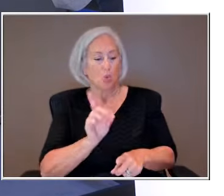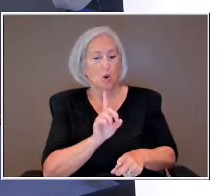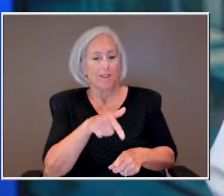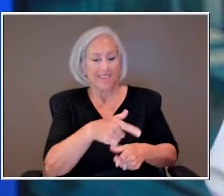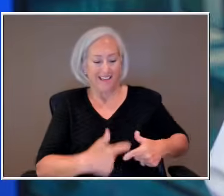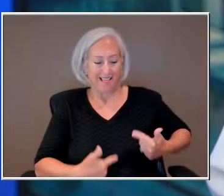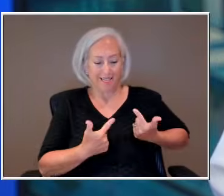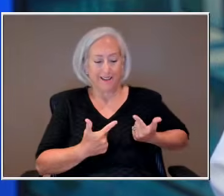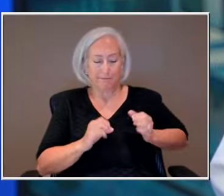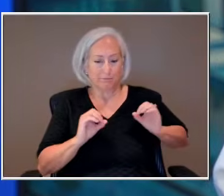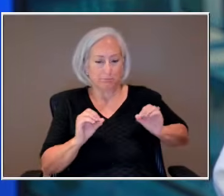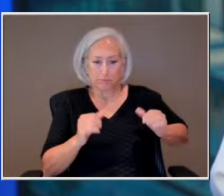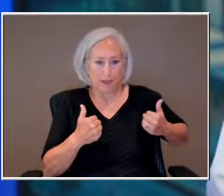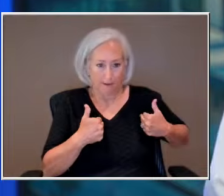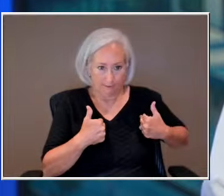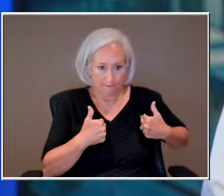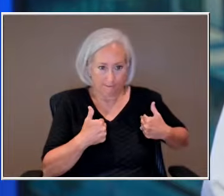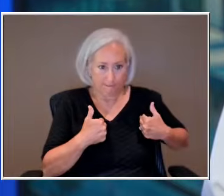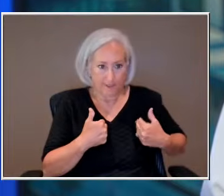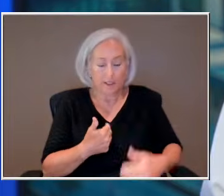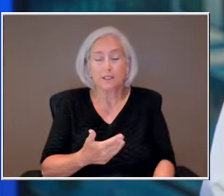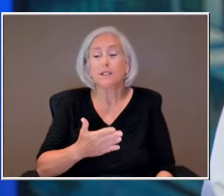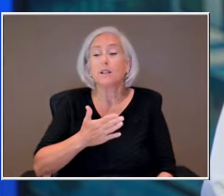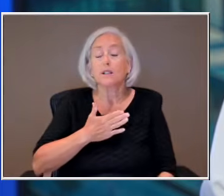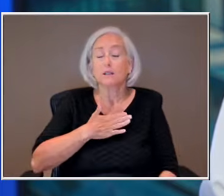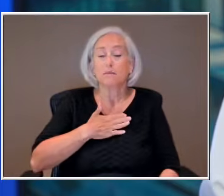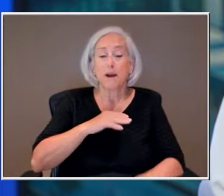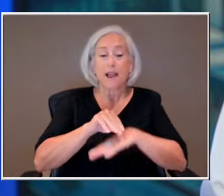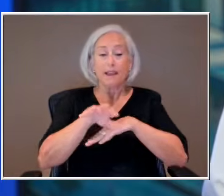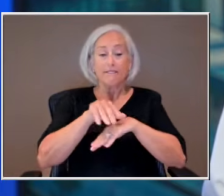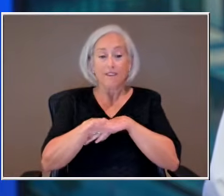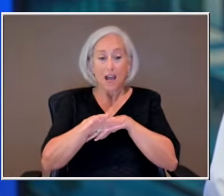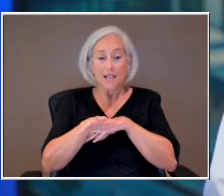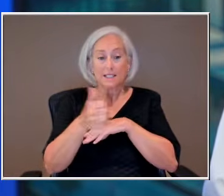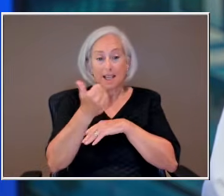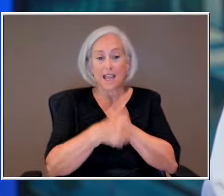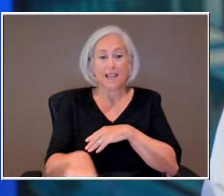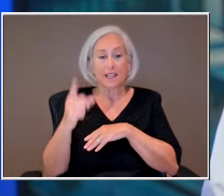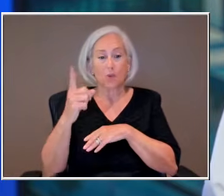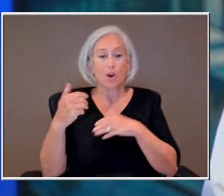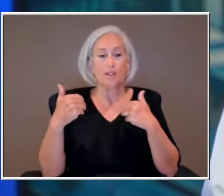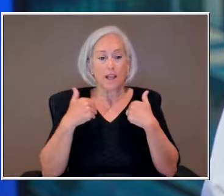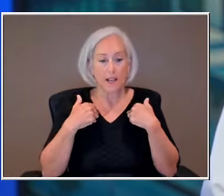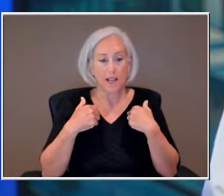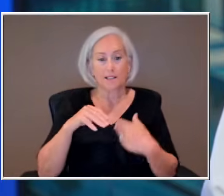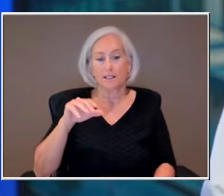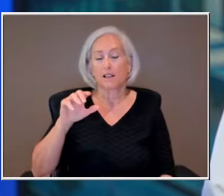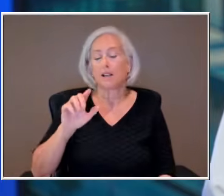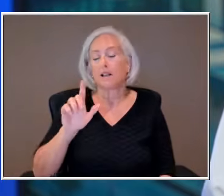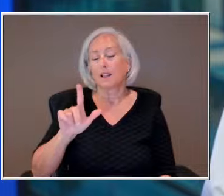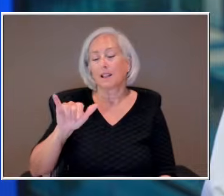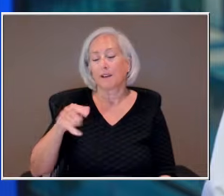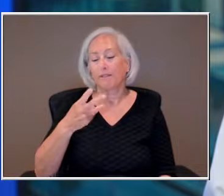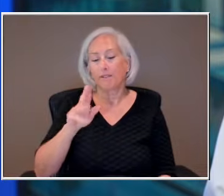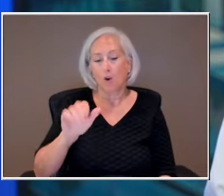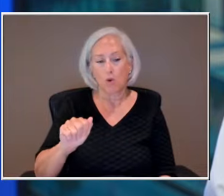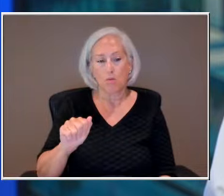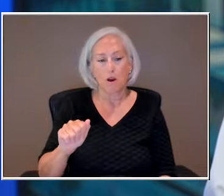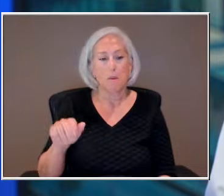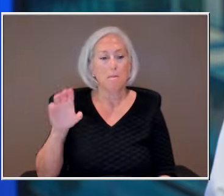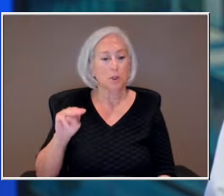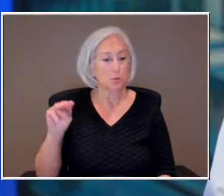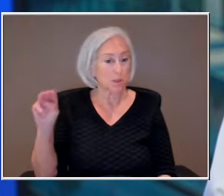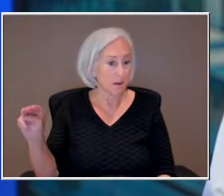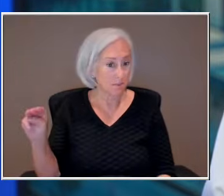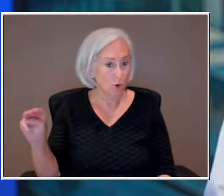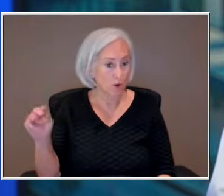So I would say in general, my advice is that anybody that has lymphoma or myeloma and it has relapsed, like it's past the first line